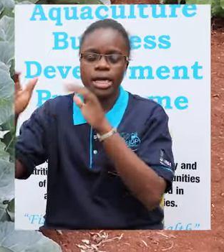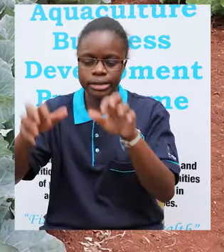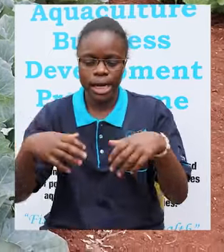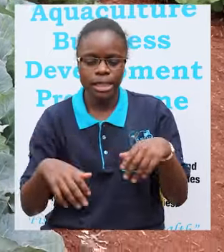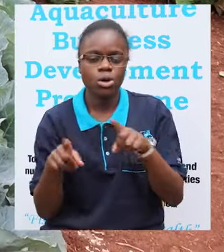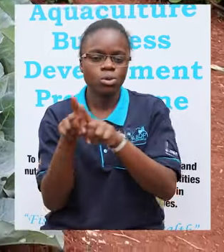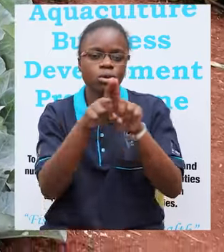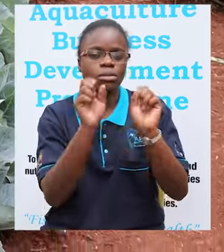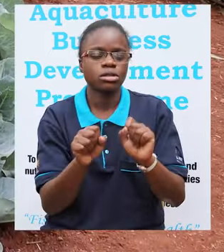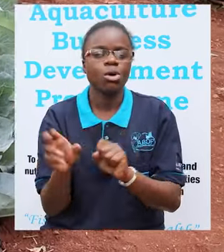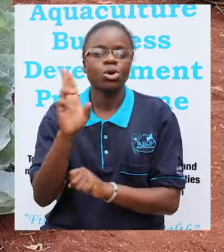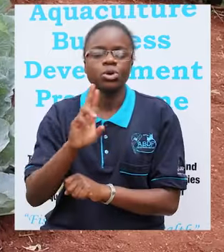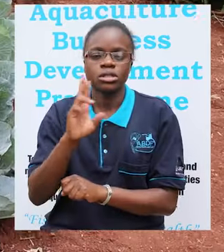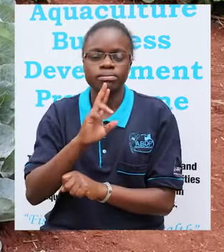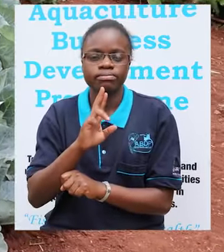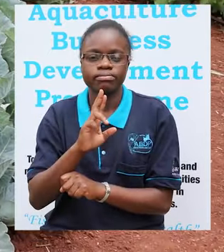then